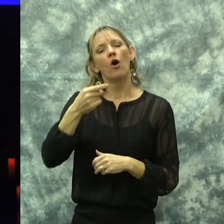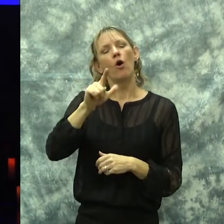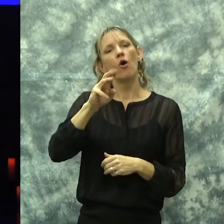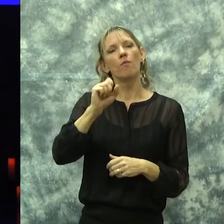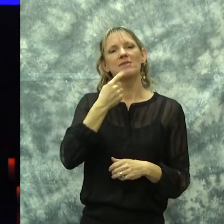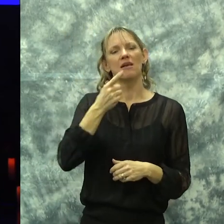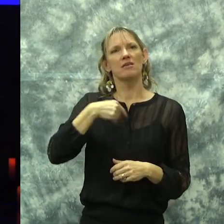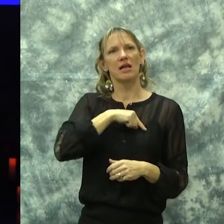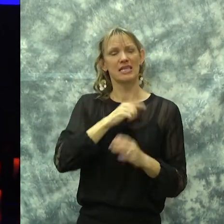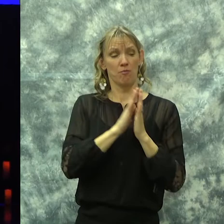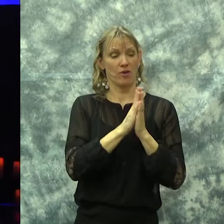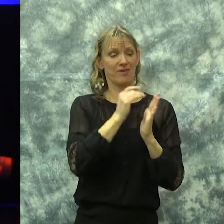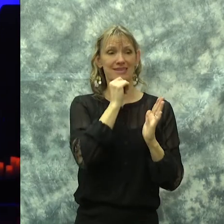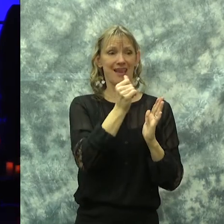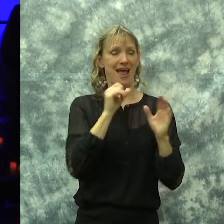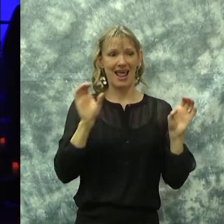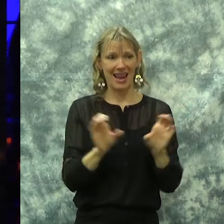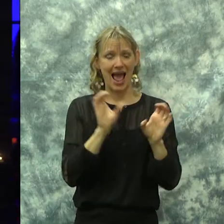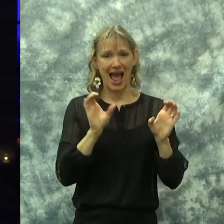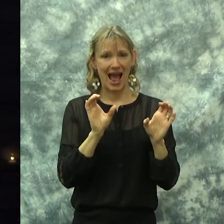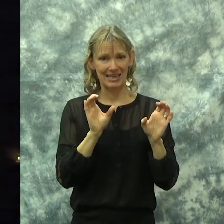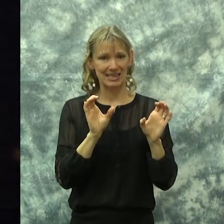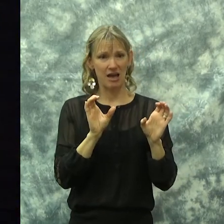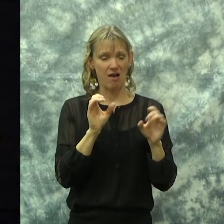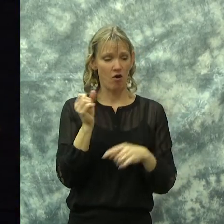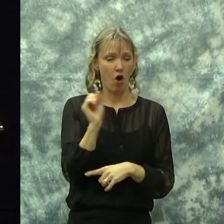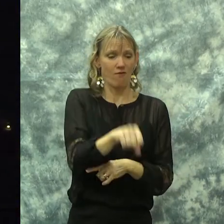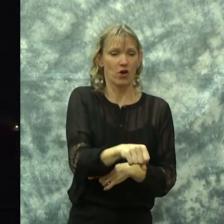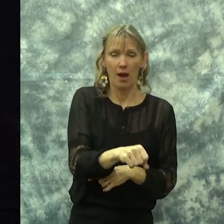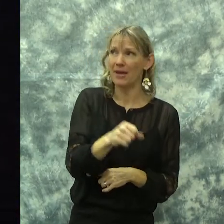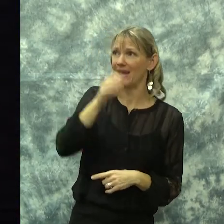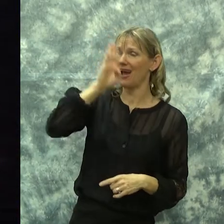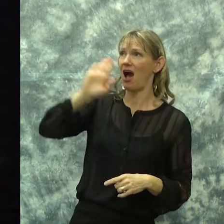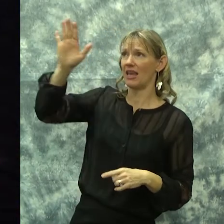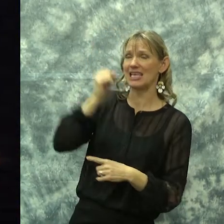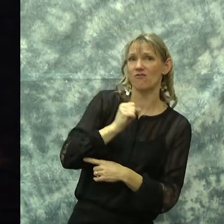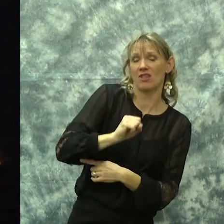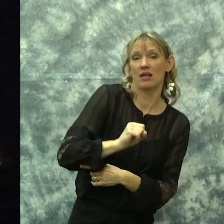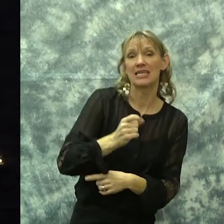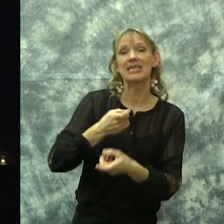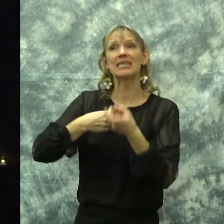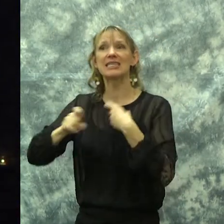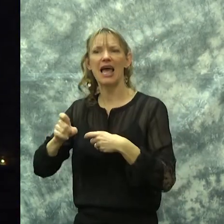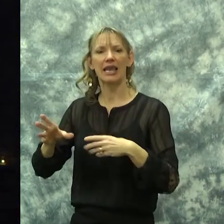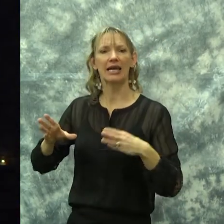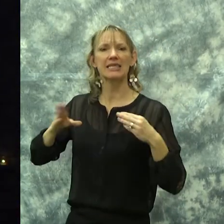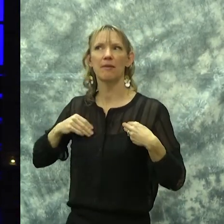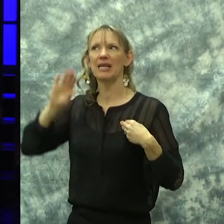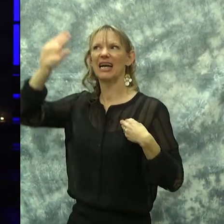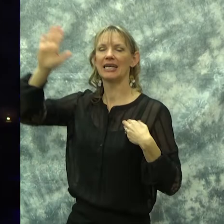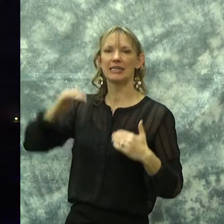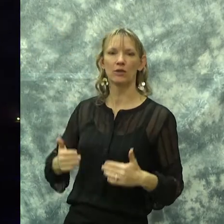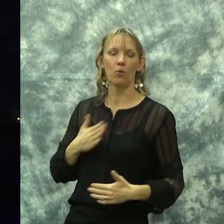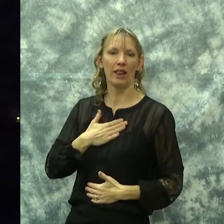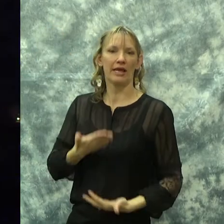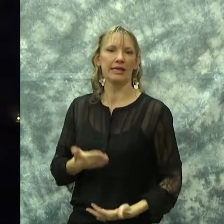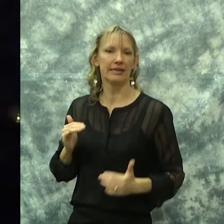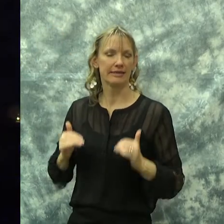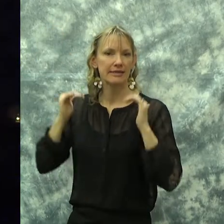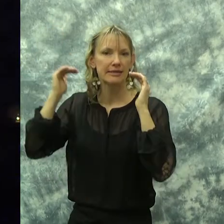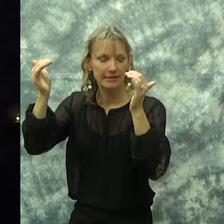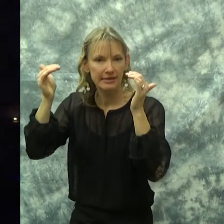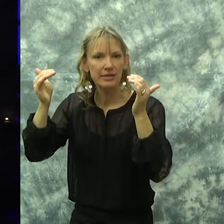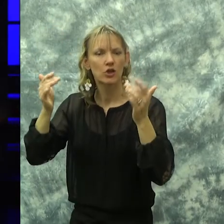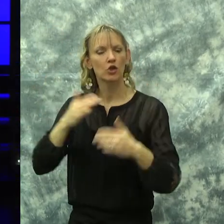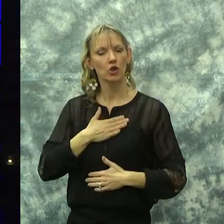Holmes tells us prayer is not an act of overcoming God's reluctance, but should be an active acceptance of his highest willingness.